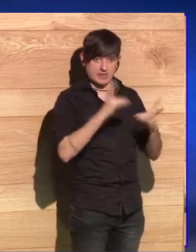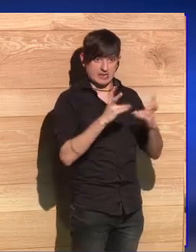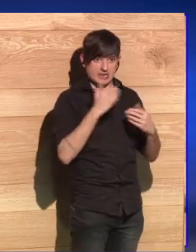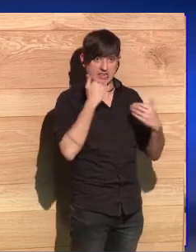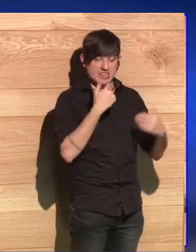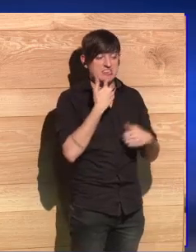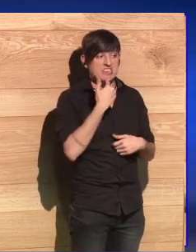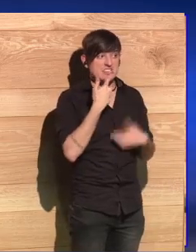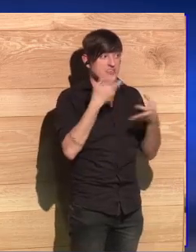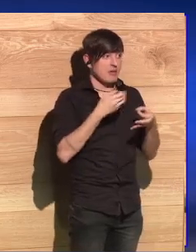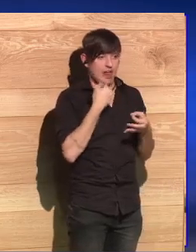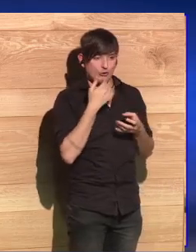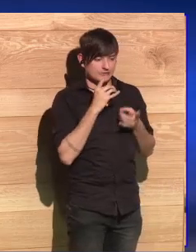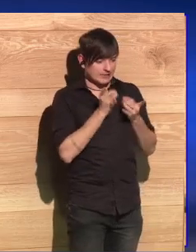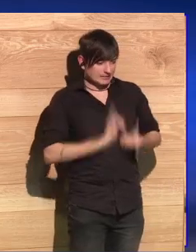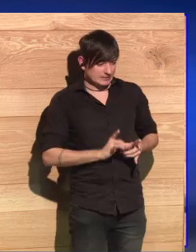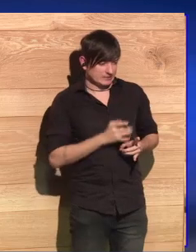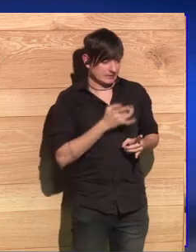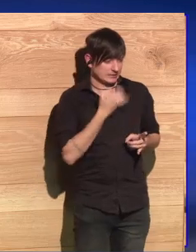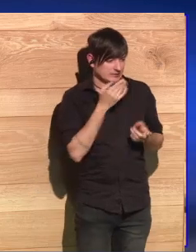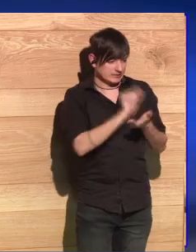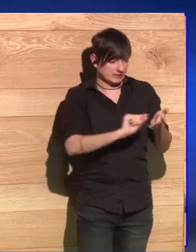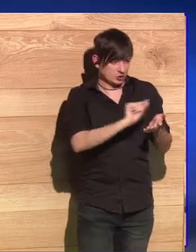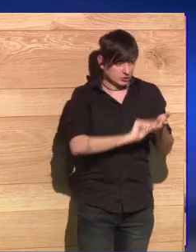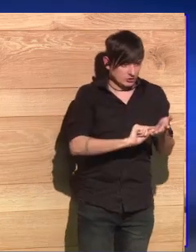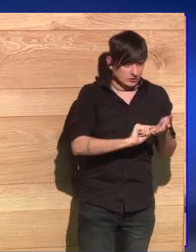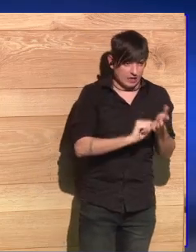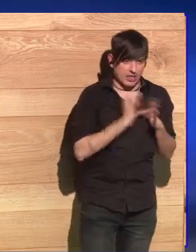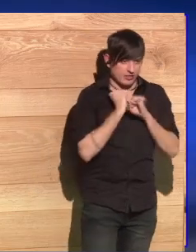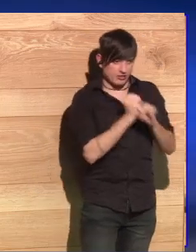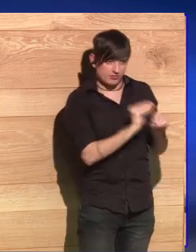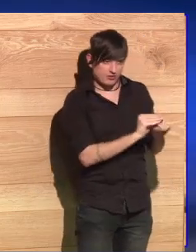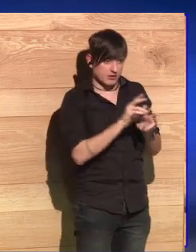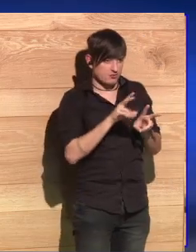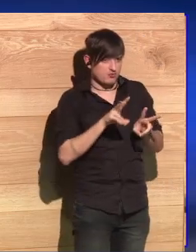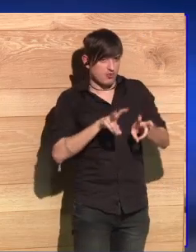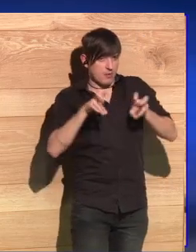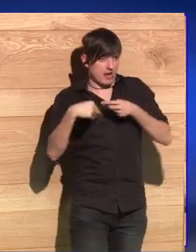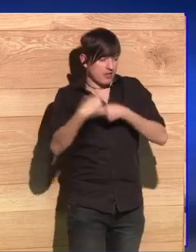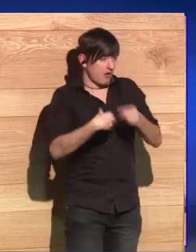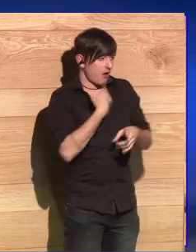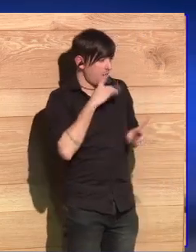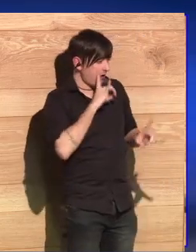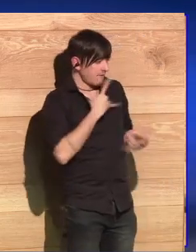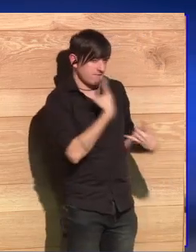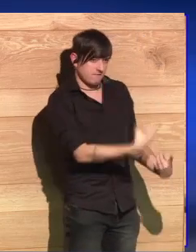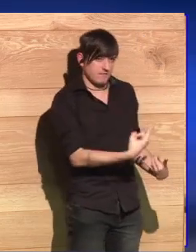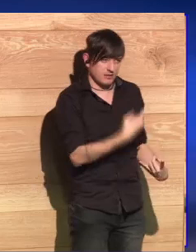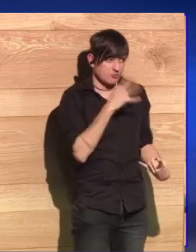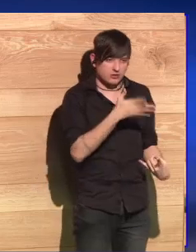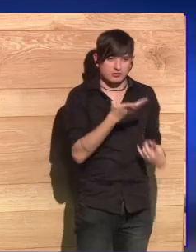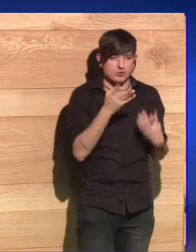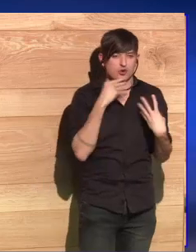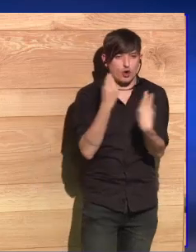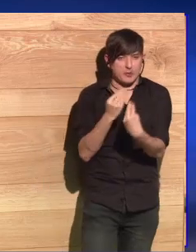get asked on Twitter says, thank you for coming, says, there's always something sexy about a writer and his addictions.